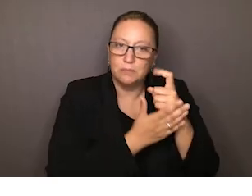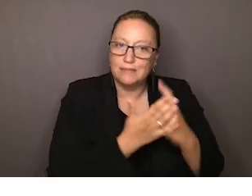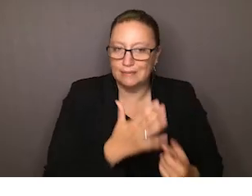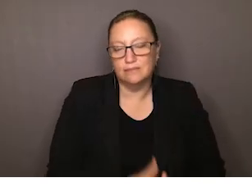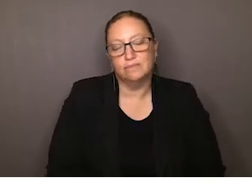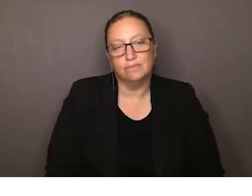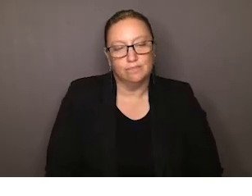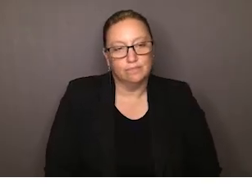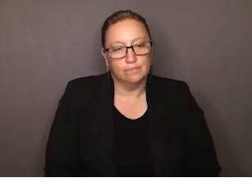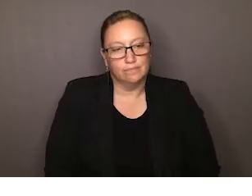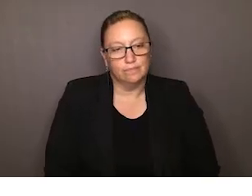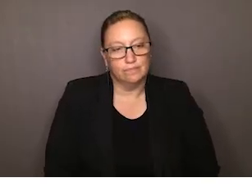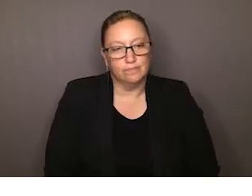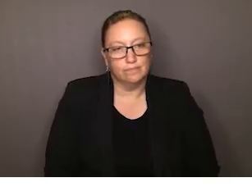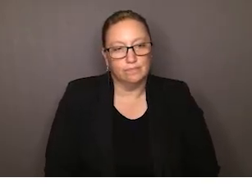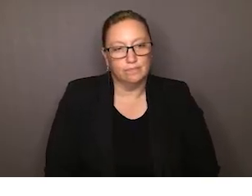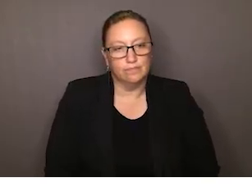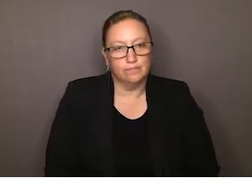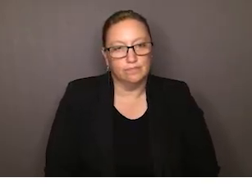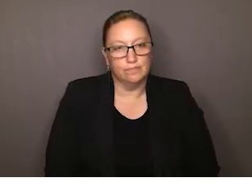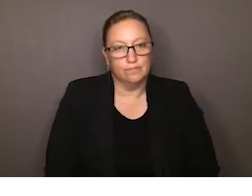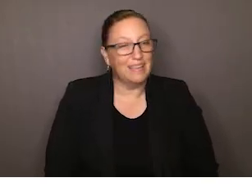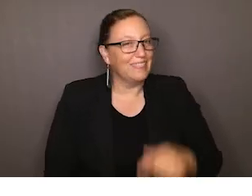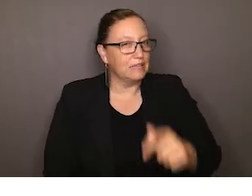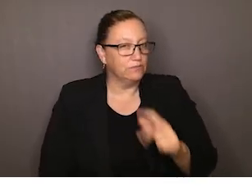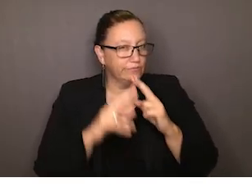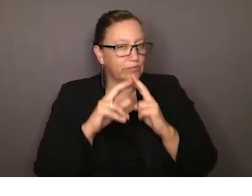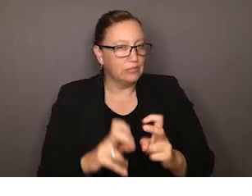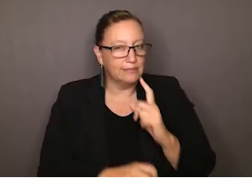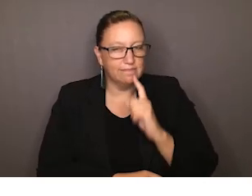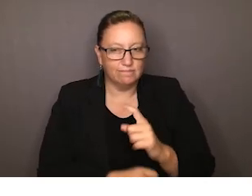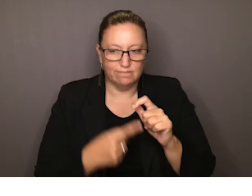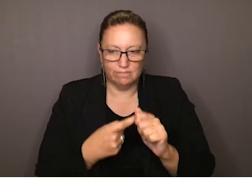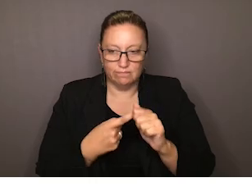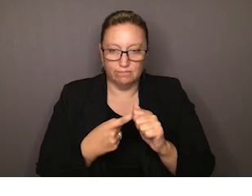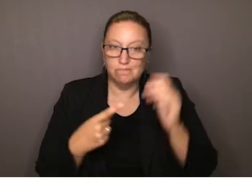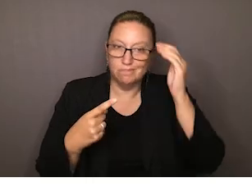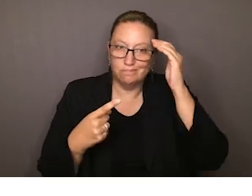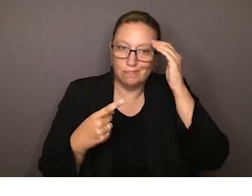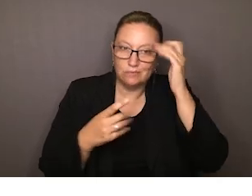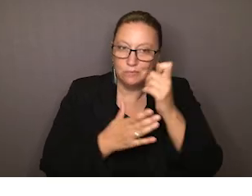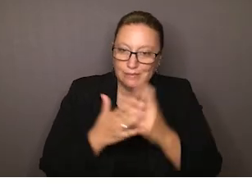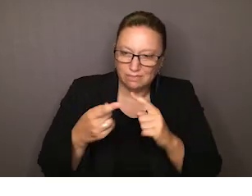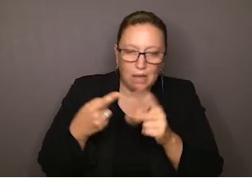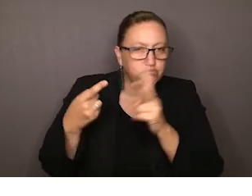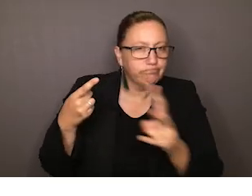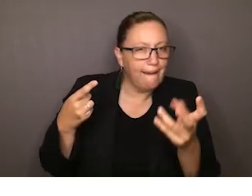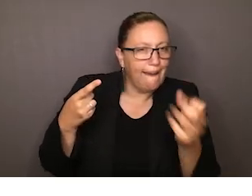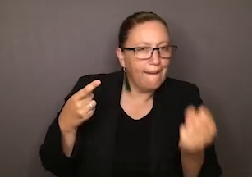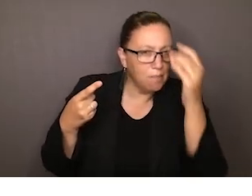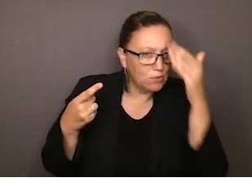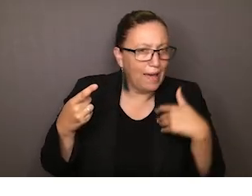intellectual disability. This work examined how common the mental health conditions